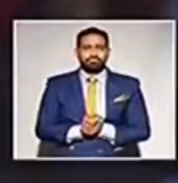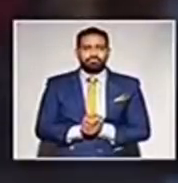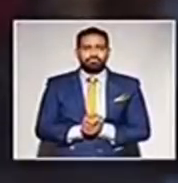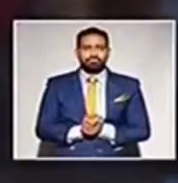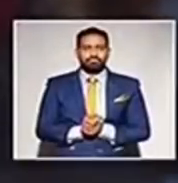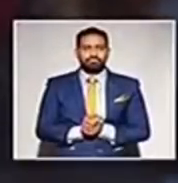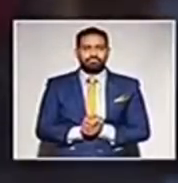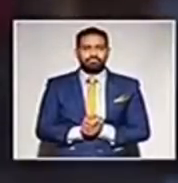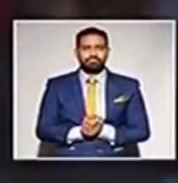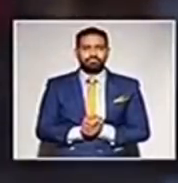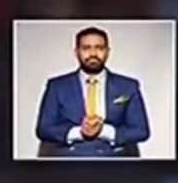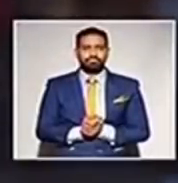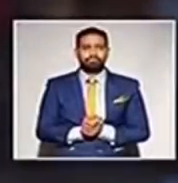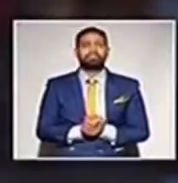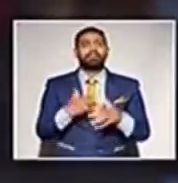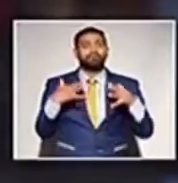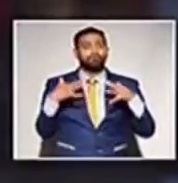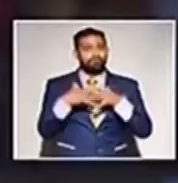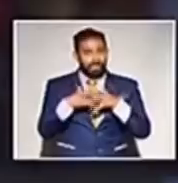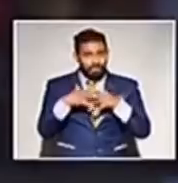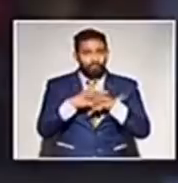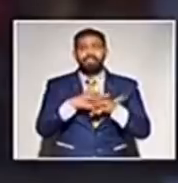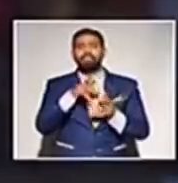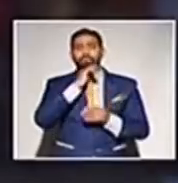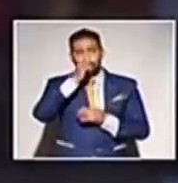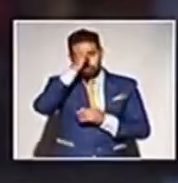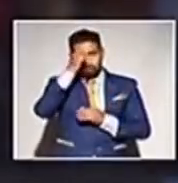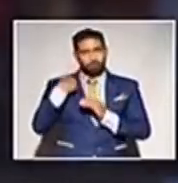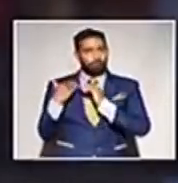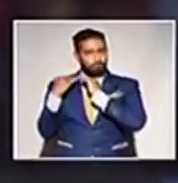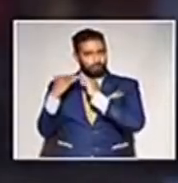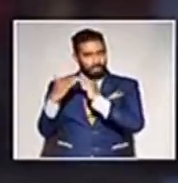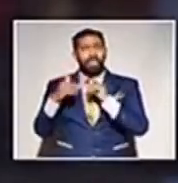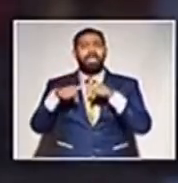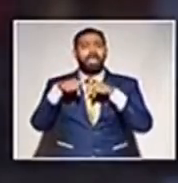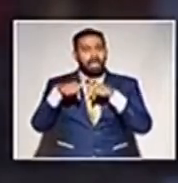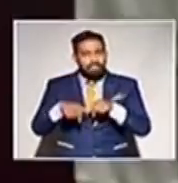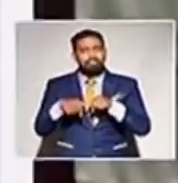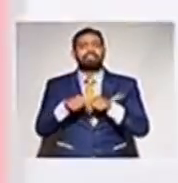Vallavatha Methodist Church organized a silent protest last evening.